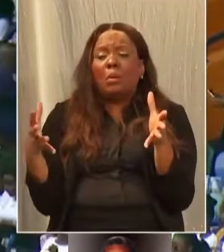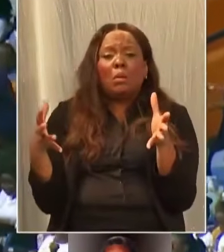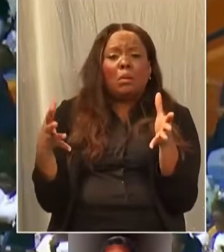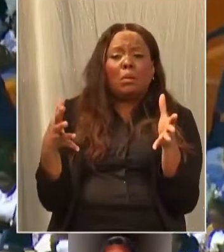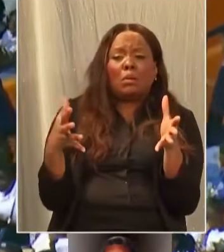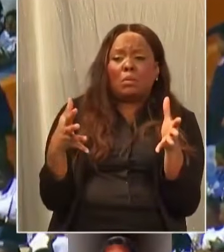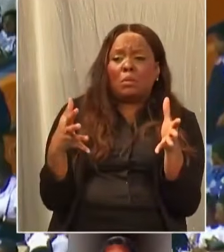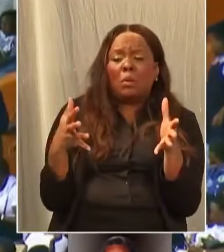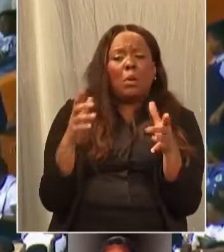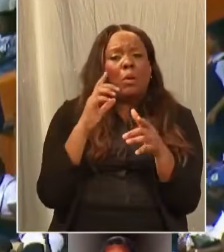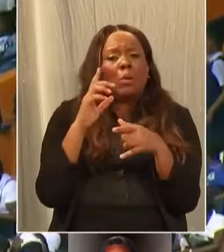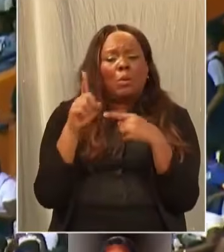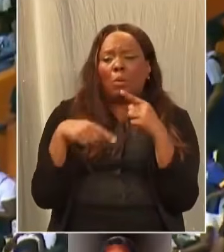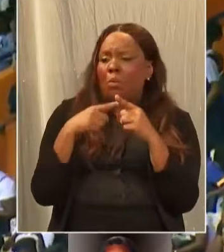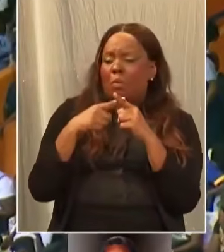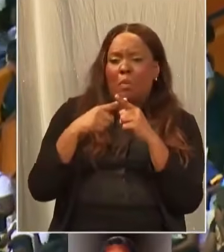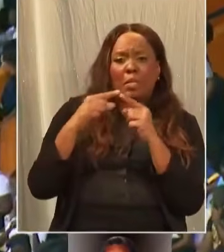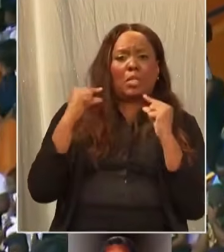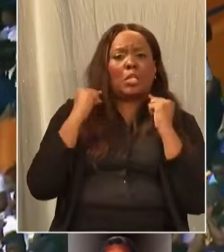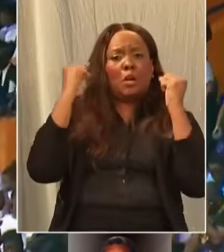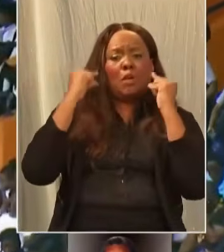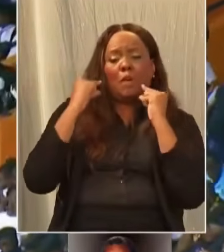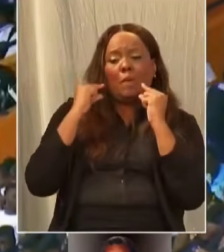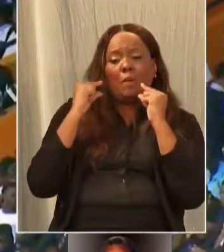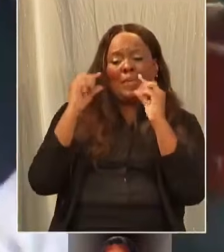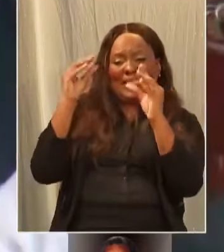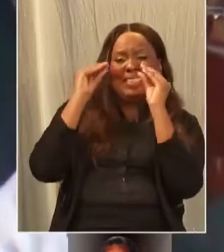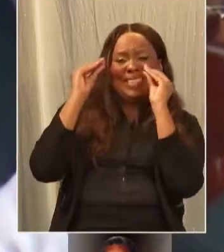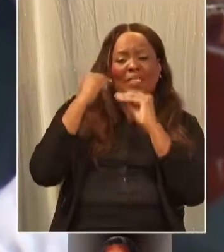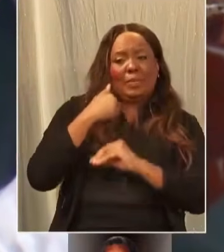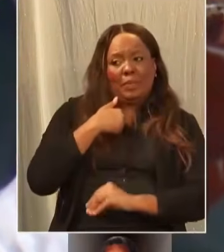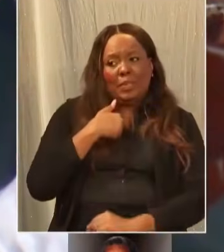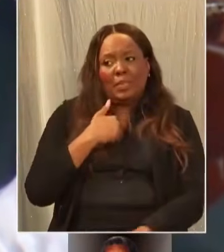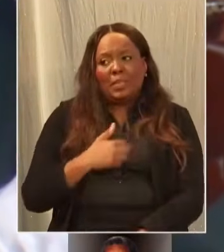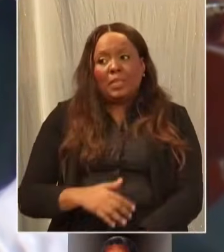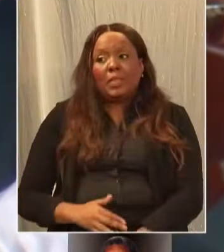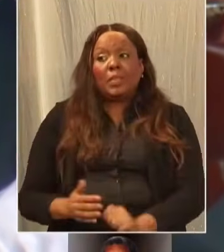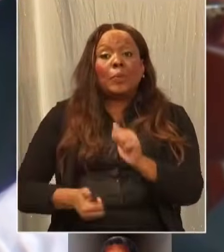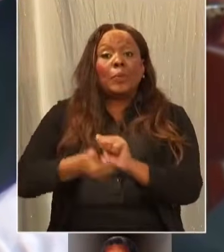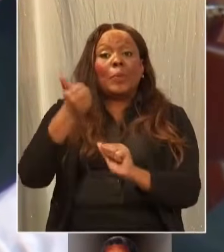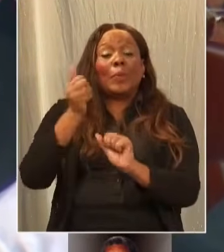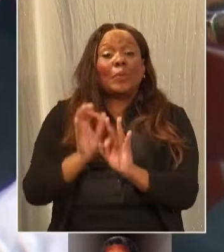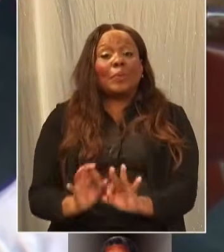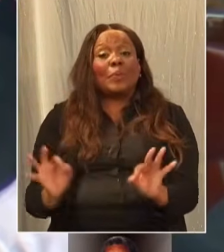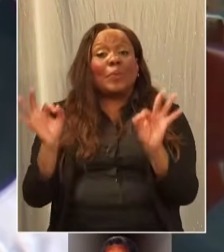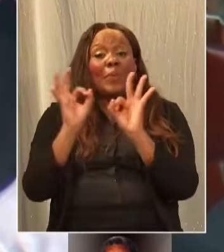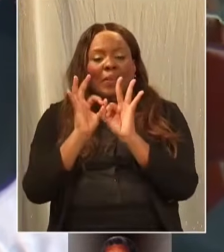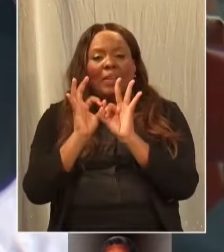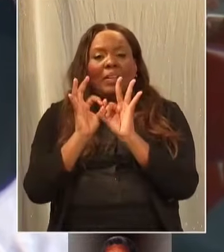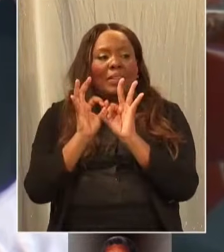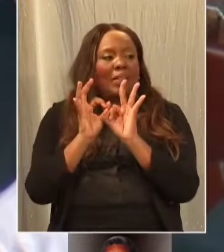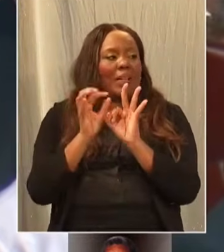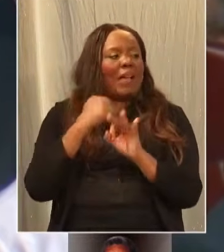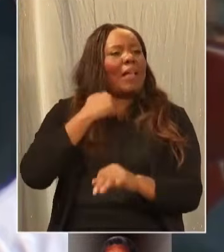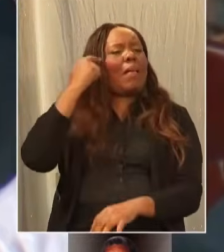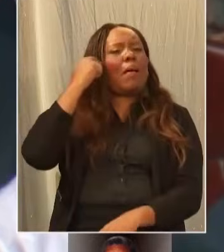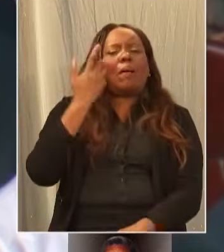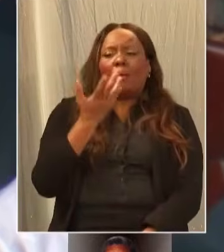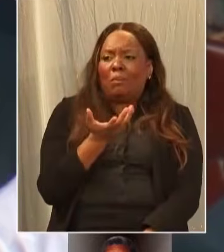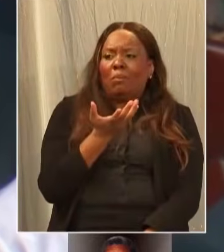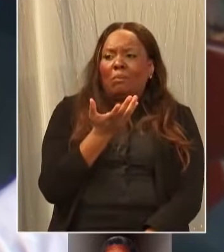the Sir Garfield Sobers. Above all, I came to the conclusion